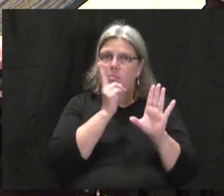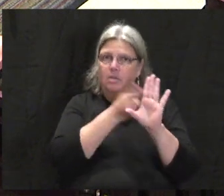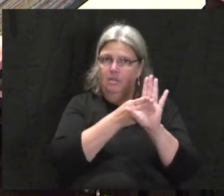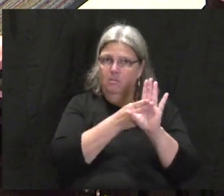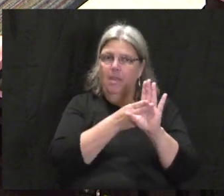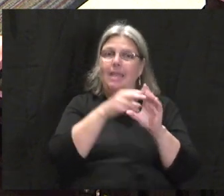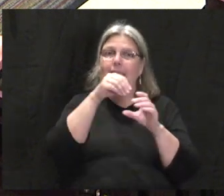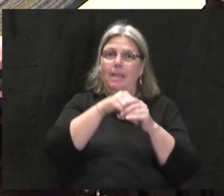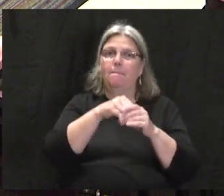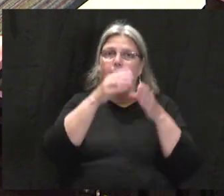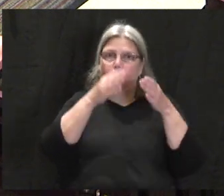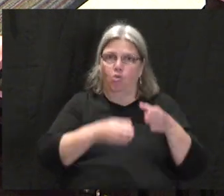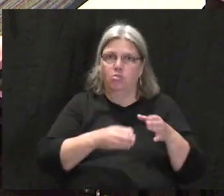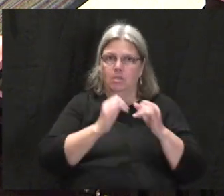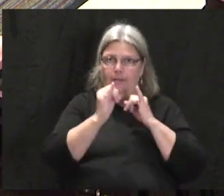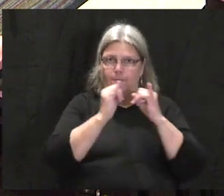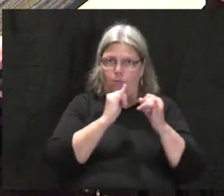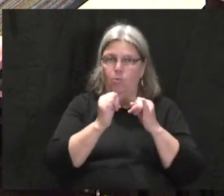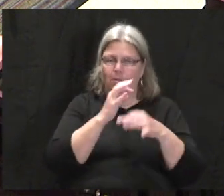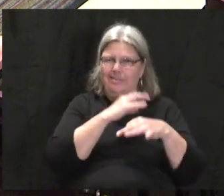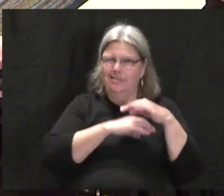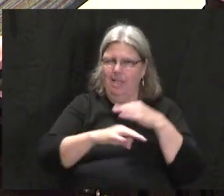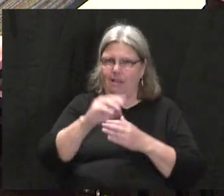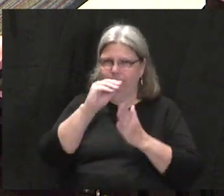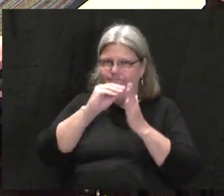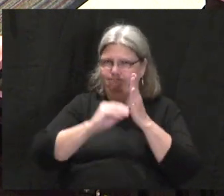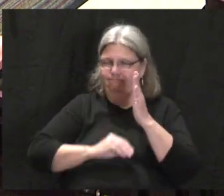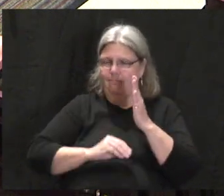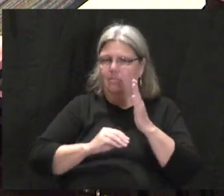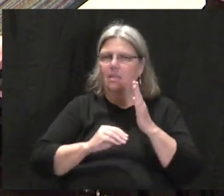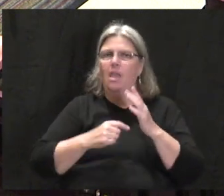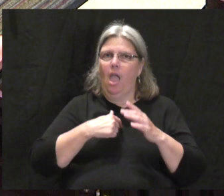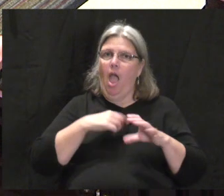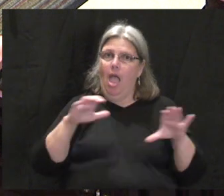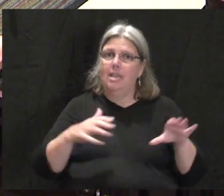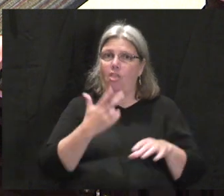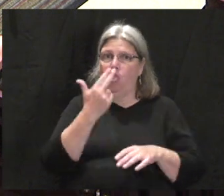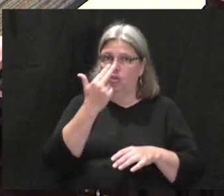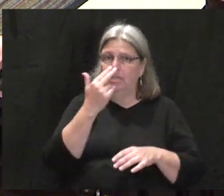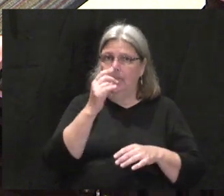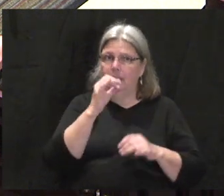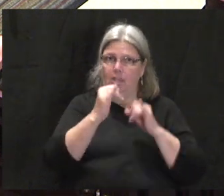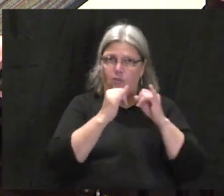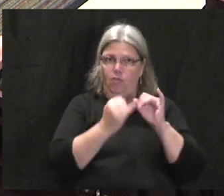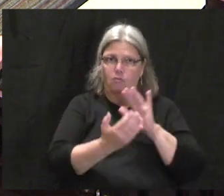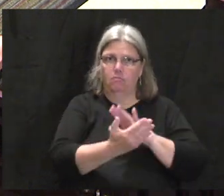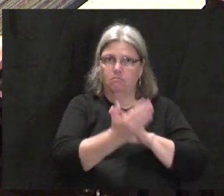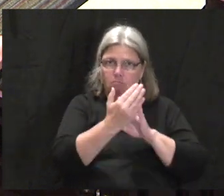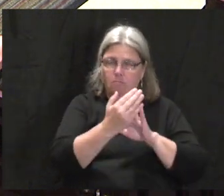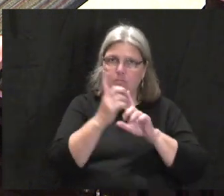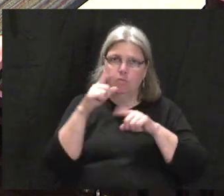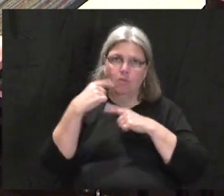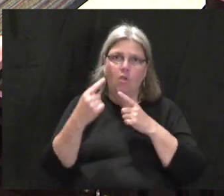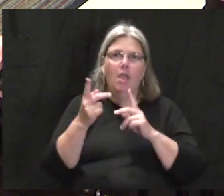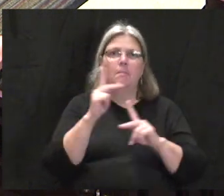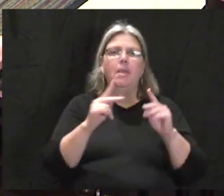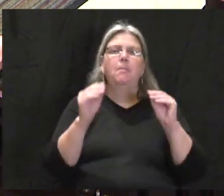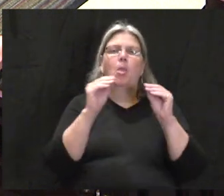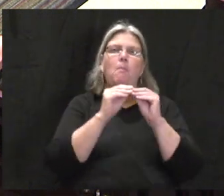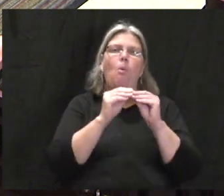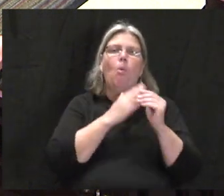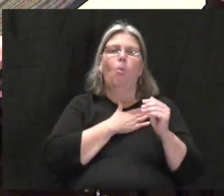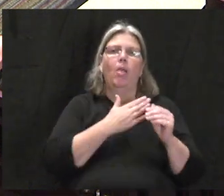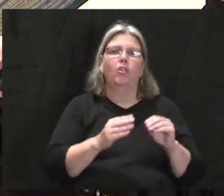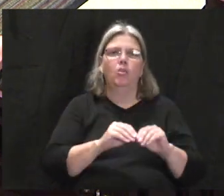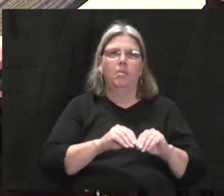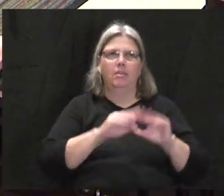candid face-to-face in an informal kind of off-site campus or setting about their reasons for leaving. So